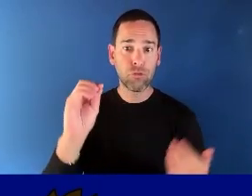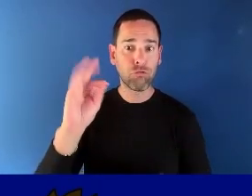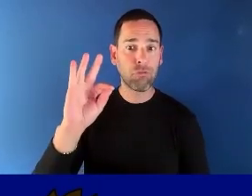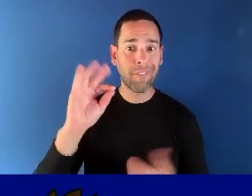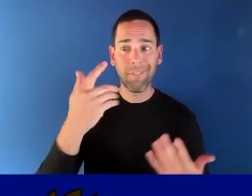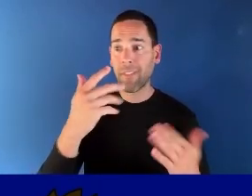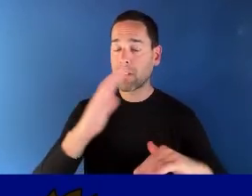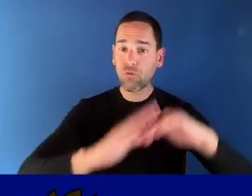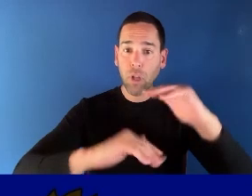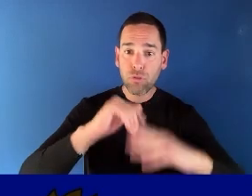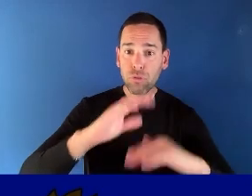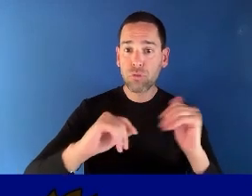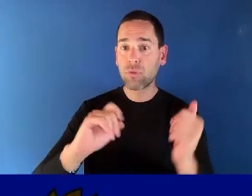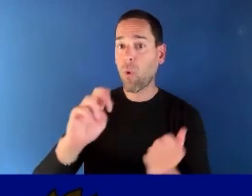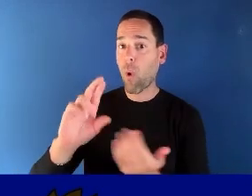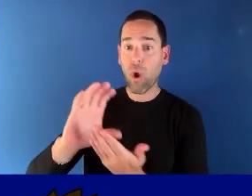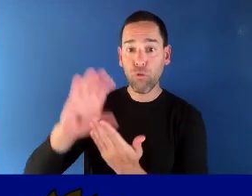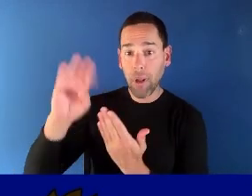curriculum